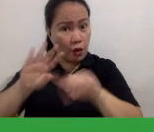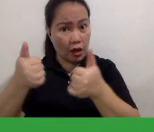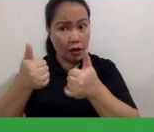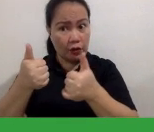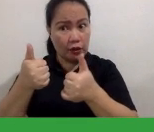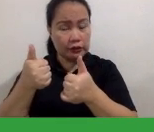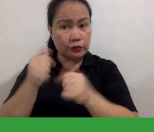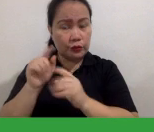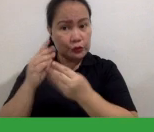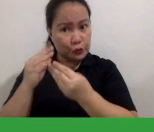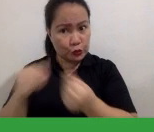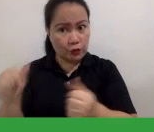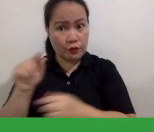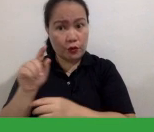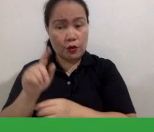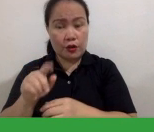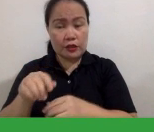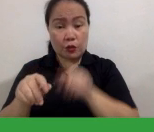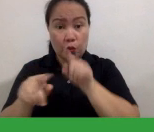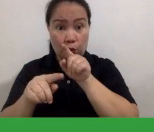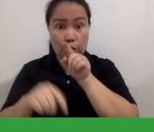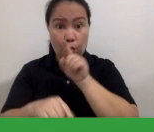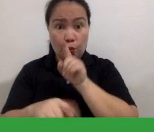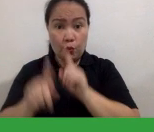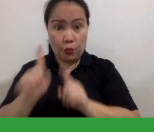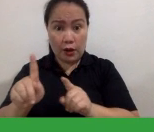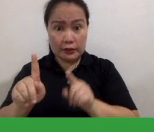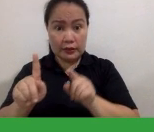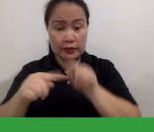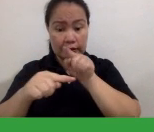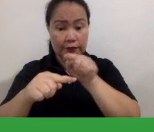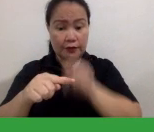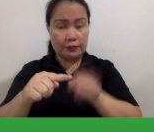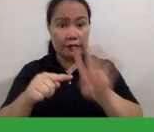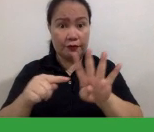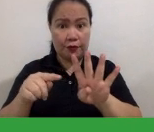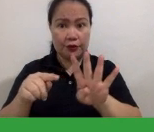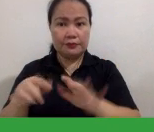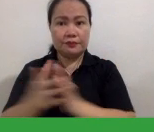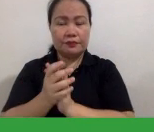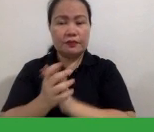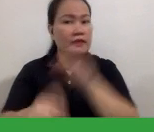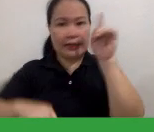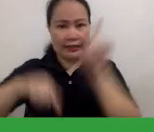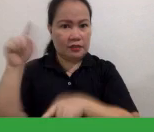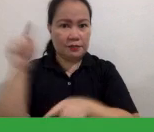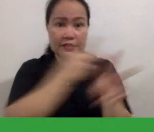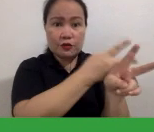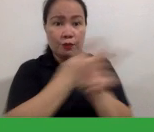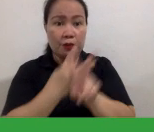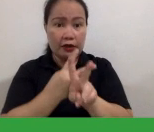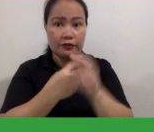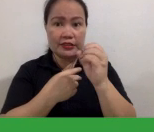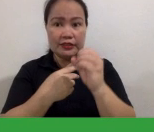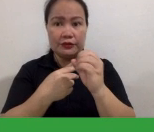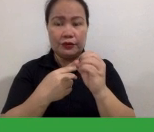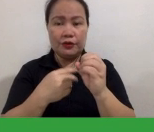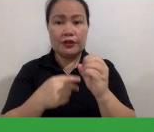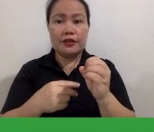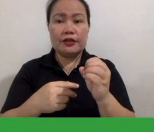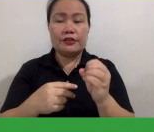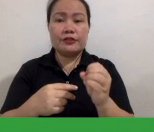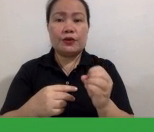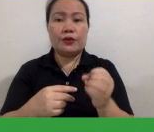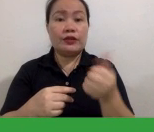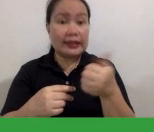for the sake of maipakita natin dun sa iba, so how are you going to get 1/4. So, what divide natin? 1